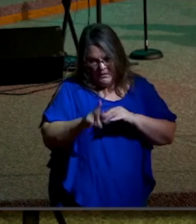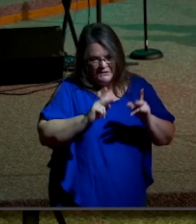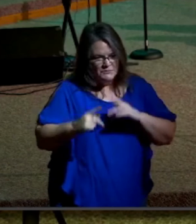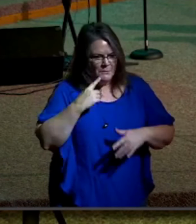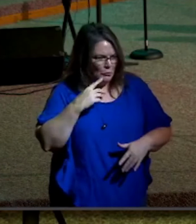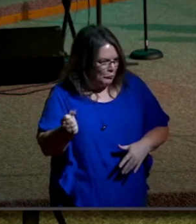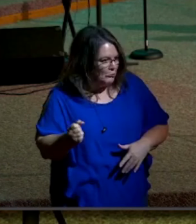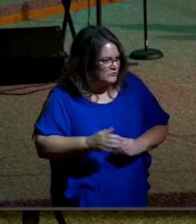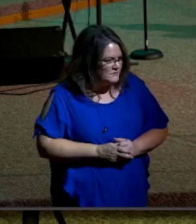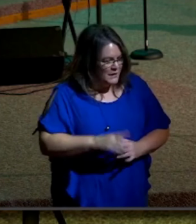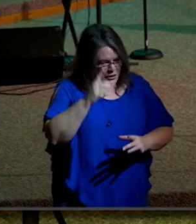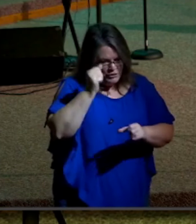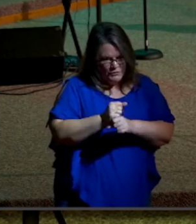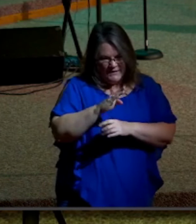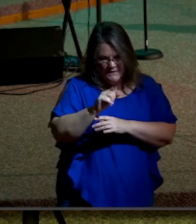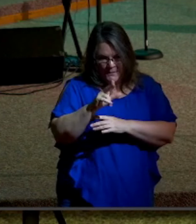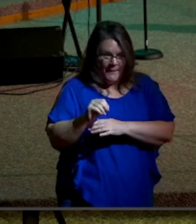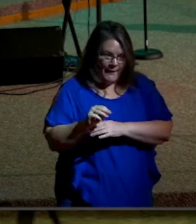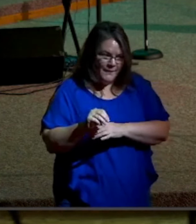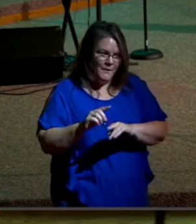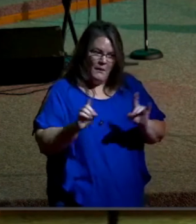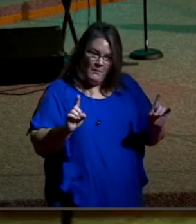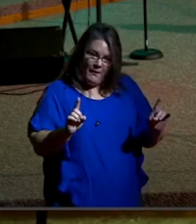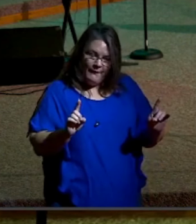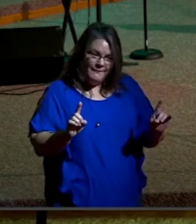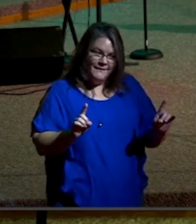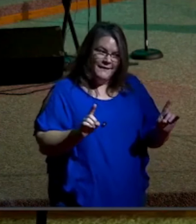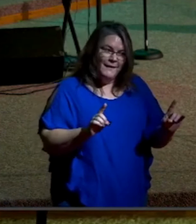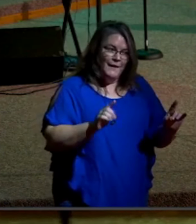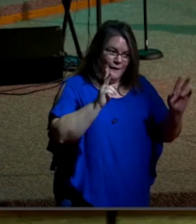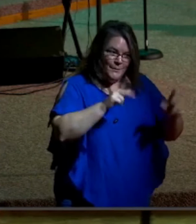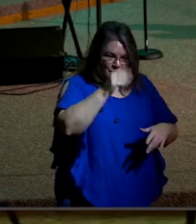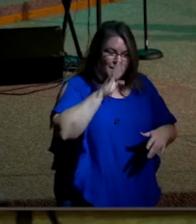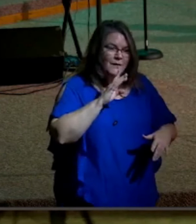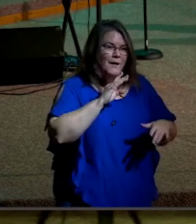Balaam, but you got to know that whoever God has blessed is blessed.